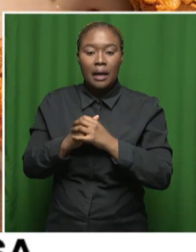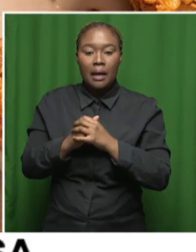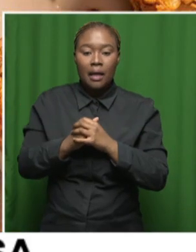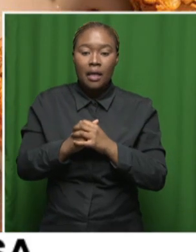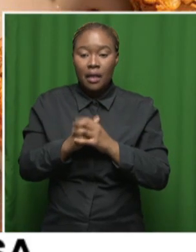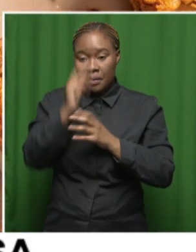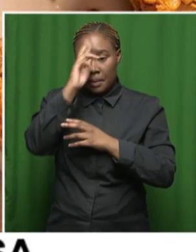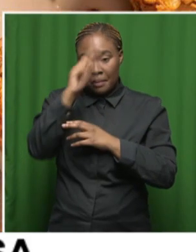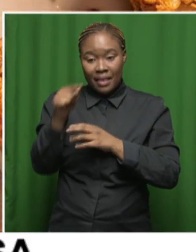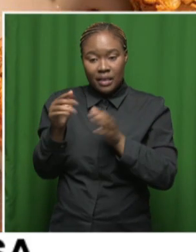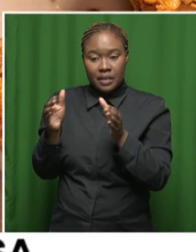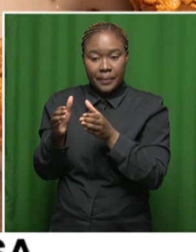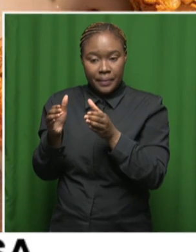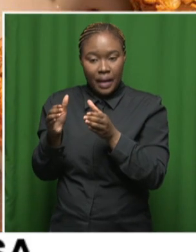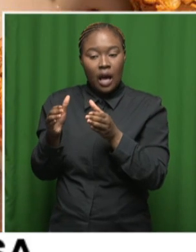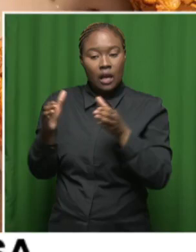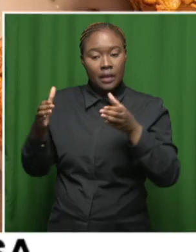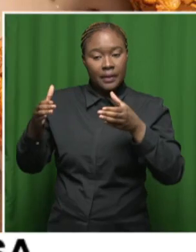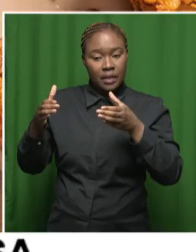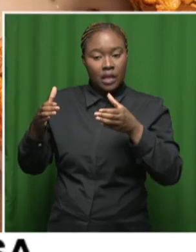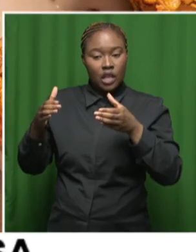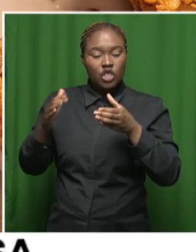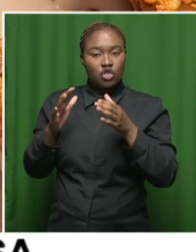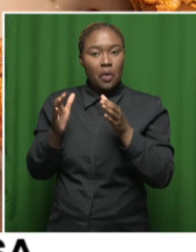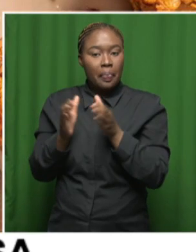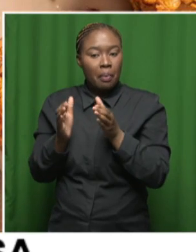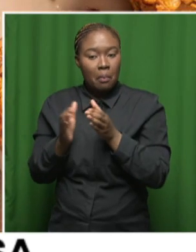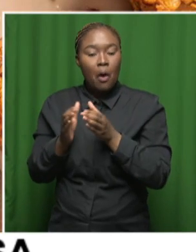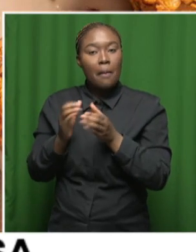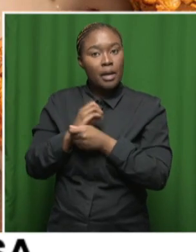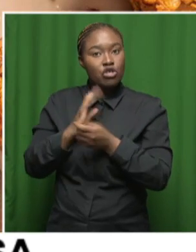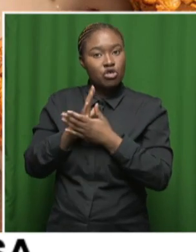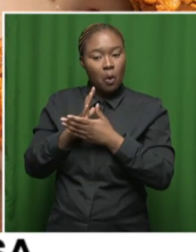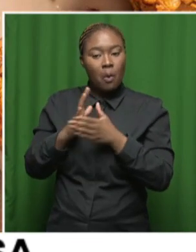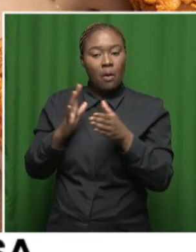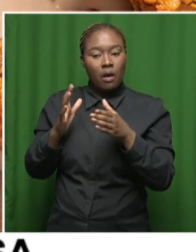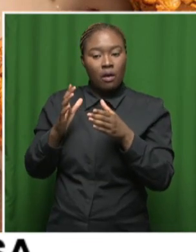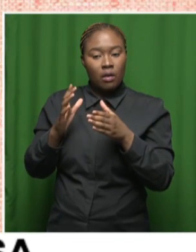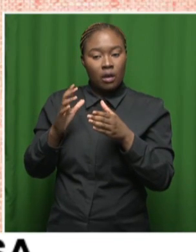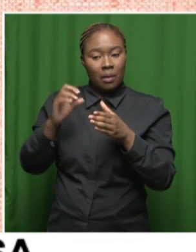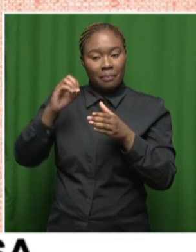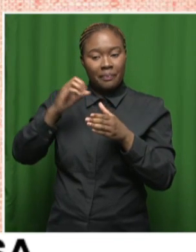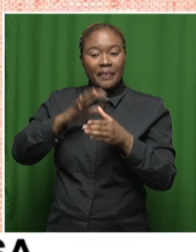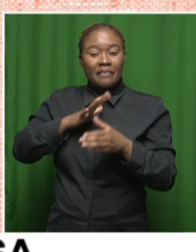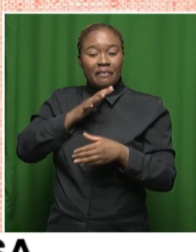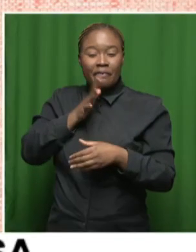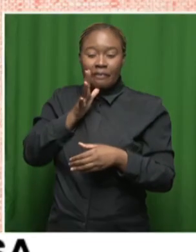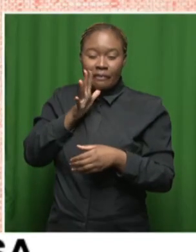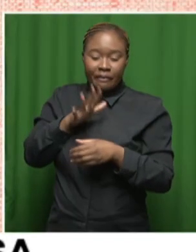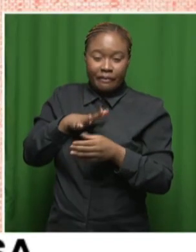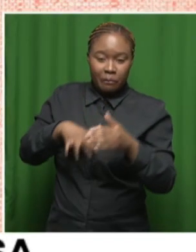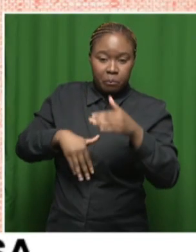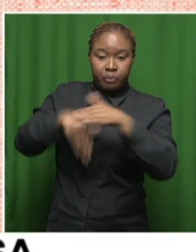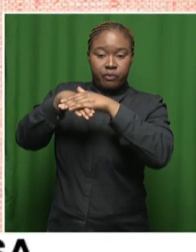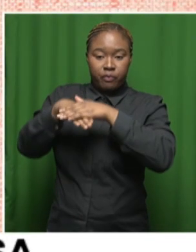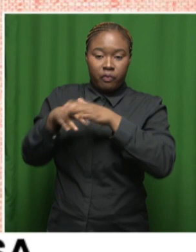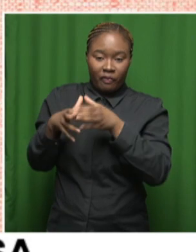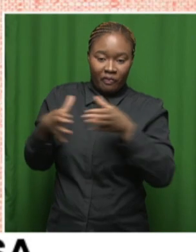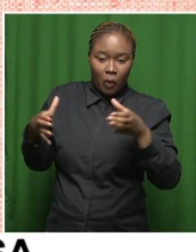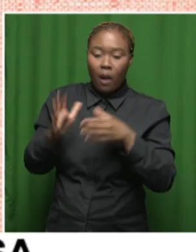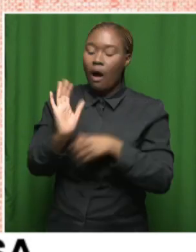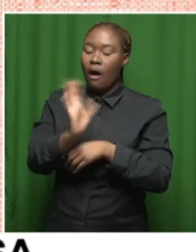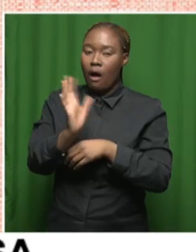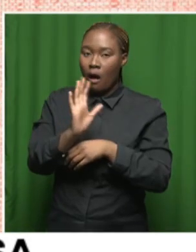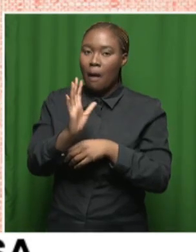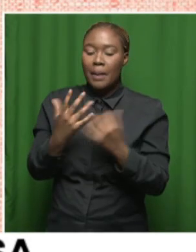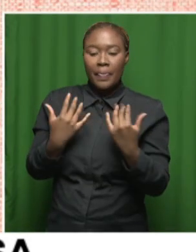it. You've got to keep enough space in the air fryer for all your ingredients to get that lovely crisp exterior. And then,